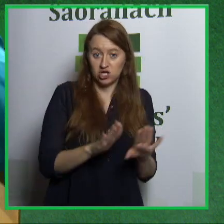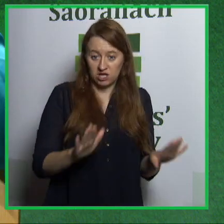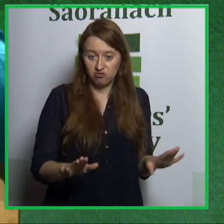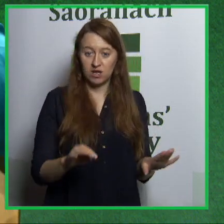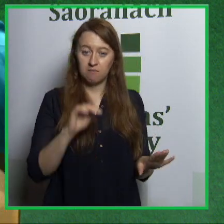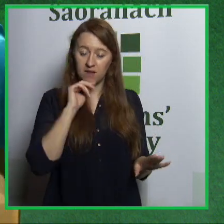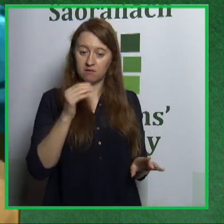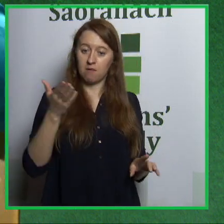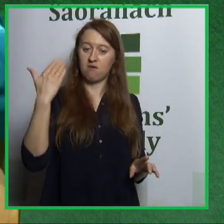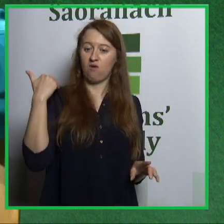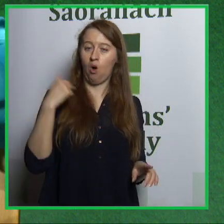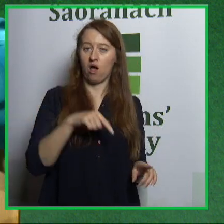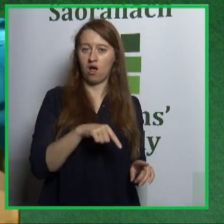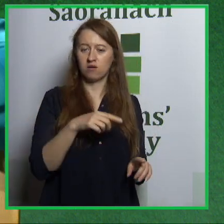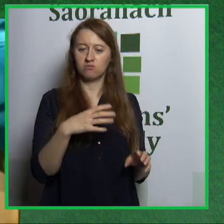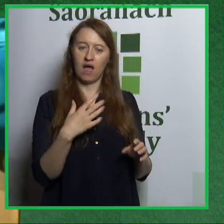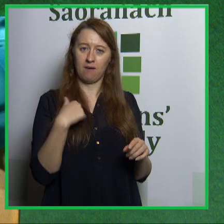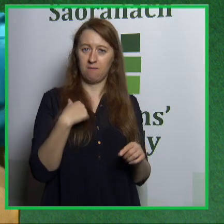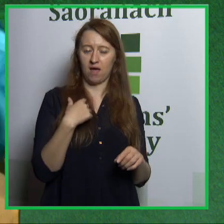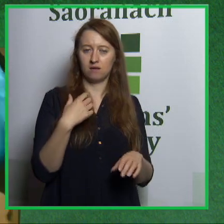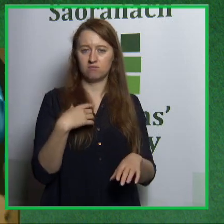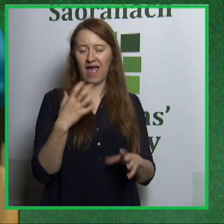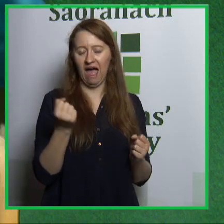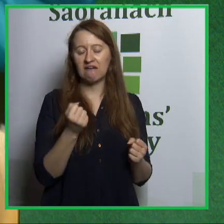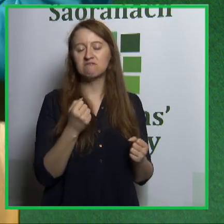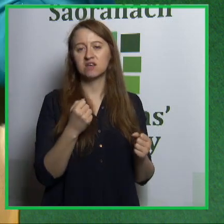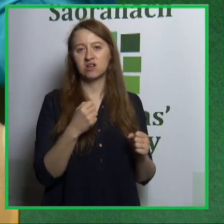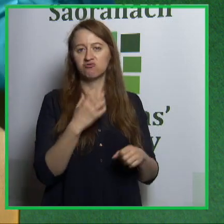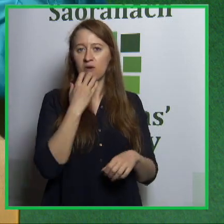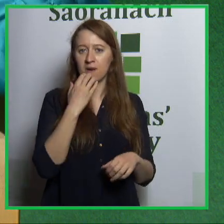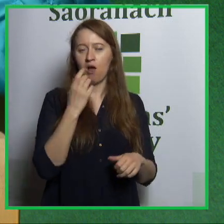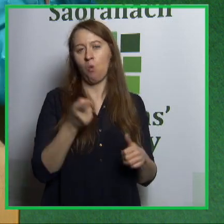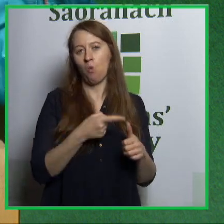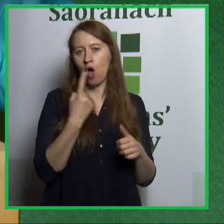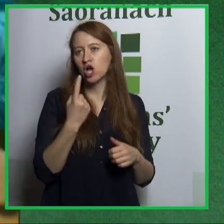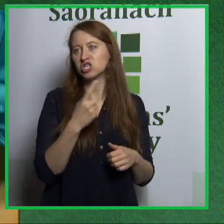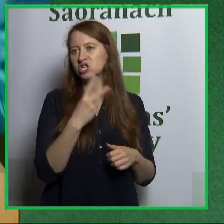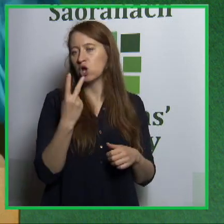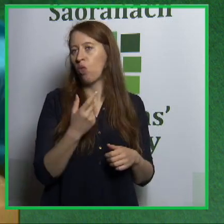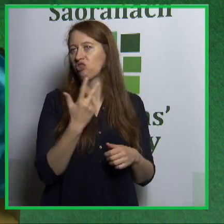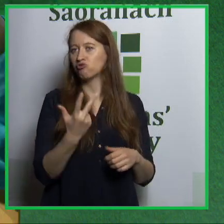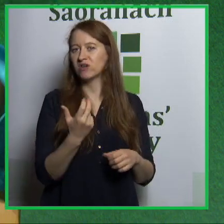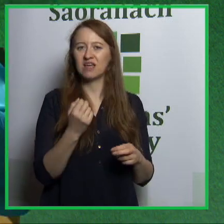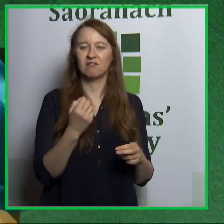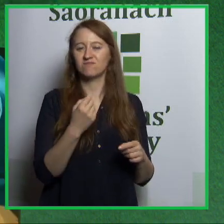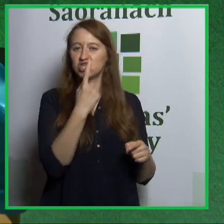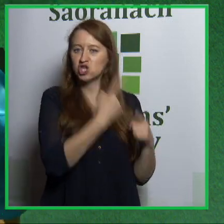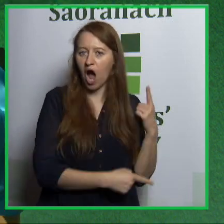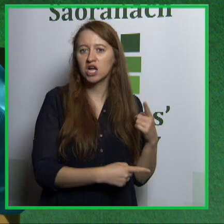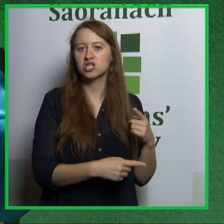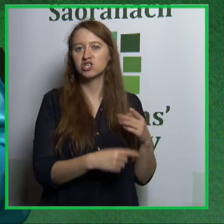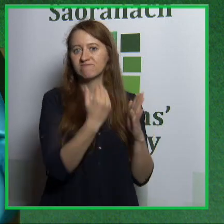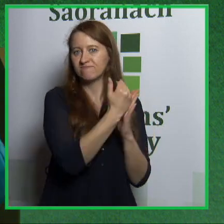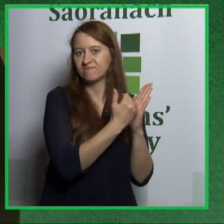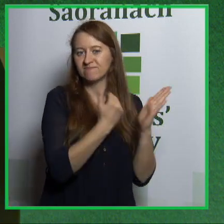or 2, 3, 4 charges to boom. And then they kept on saying, people kept